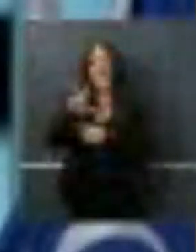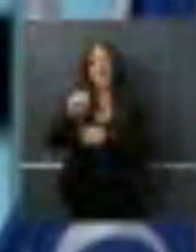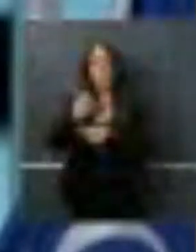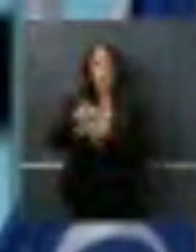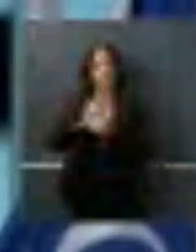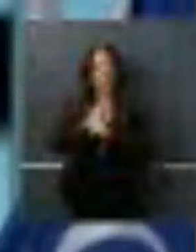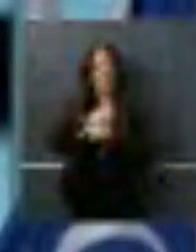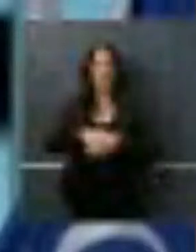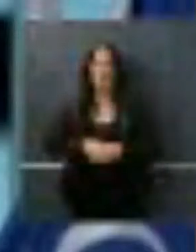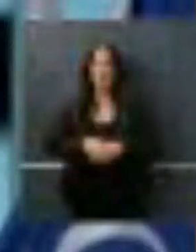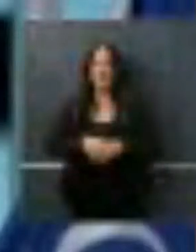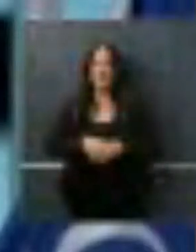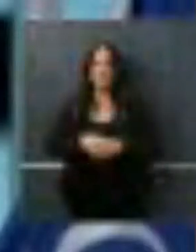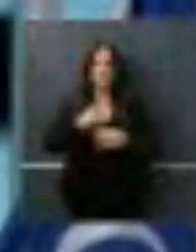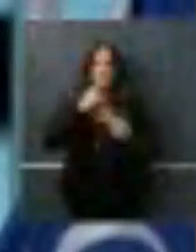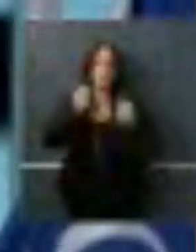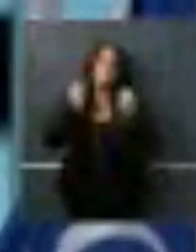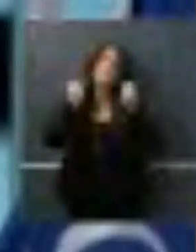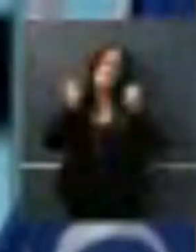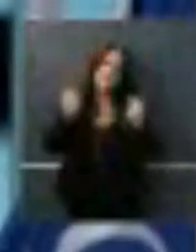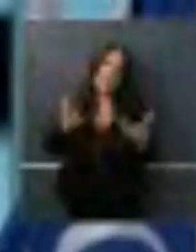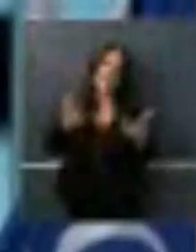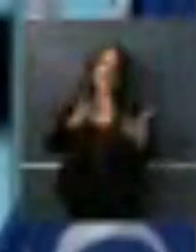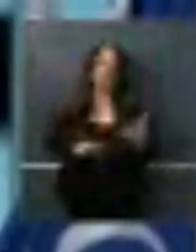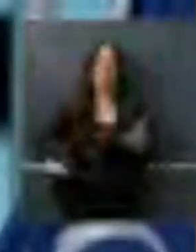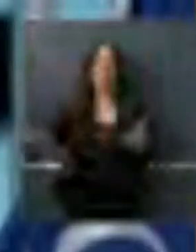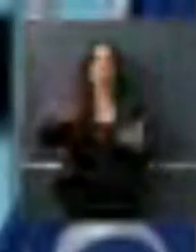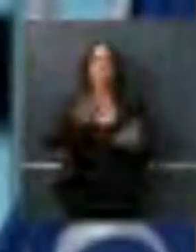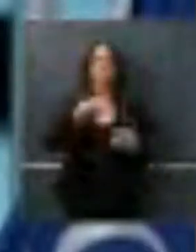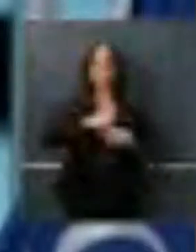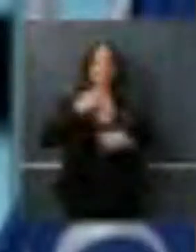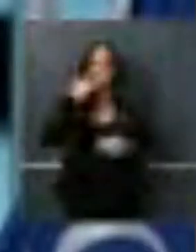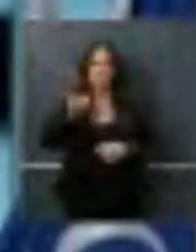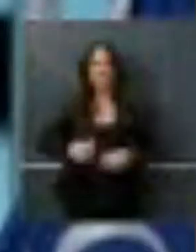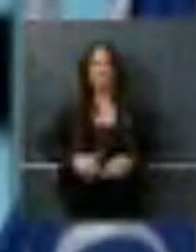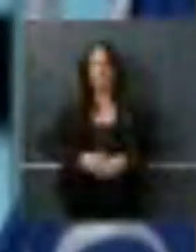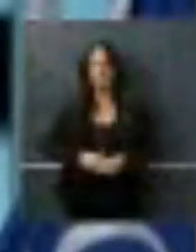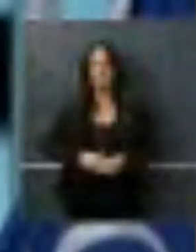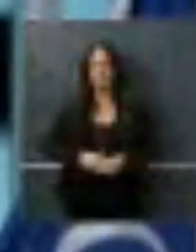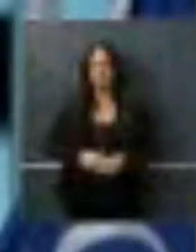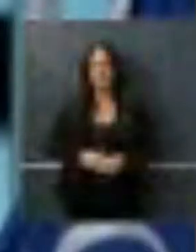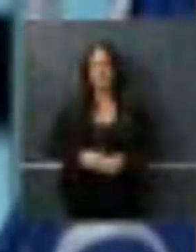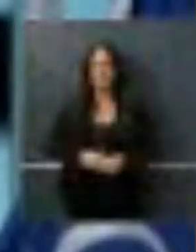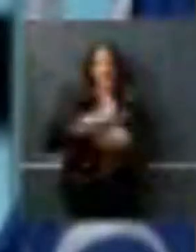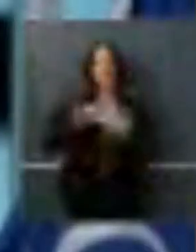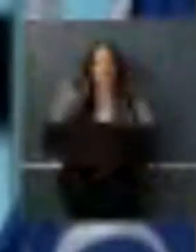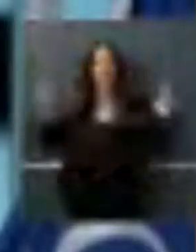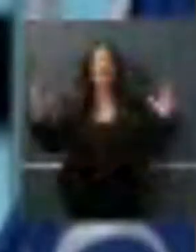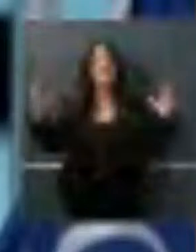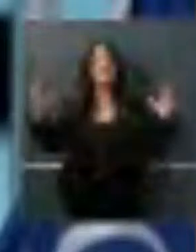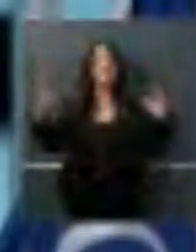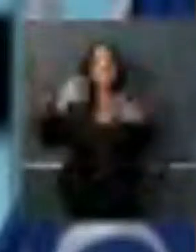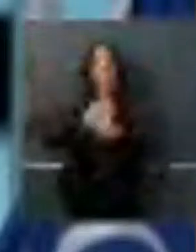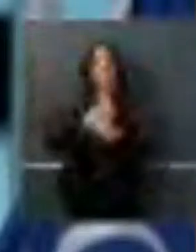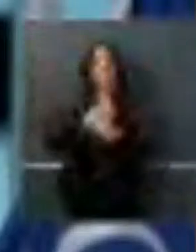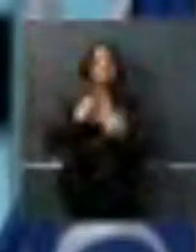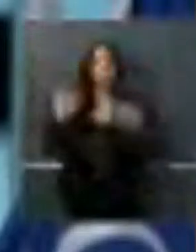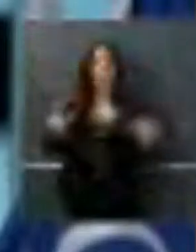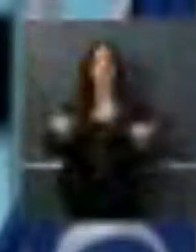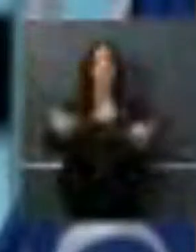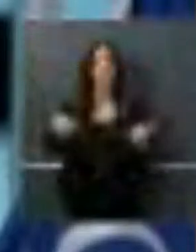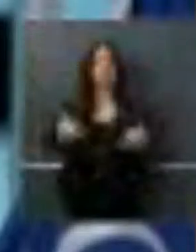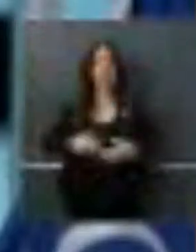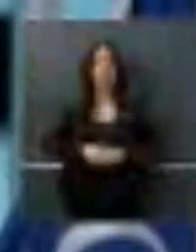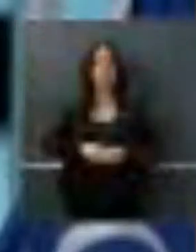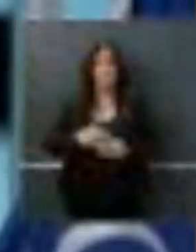of California. So that's the overview for the day. Happy, of course, to answer any questions. Nicole Nixon, Capital